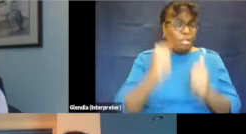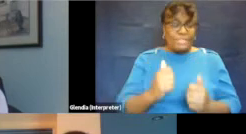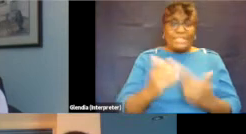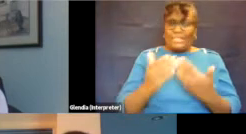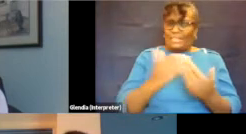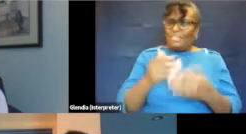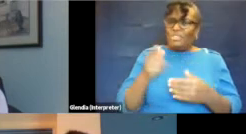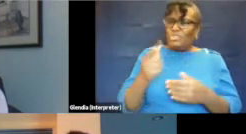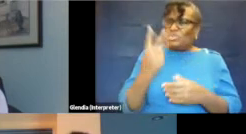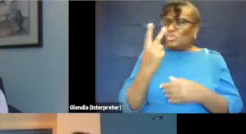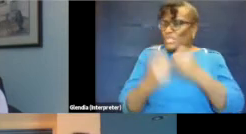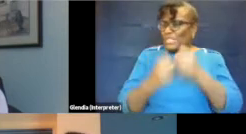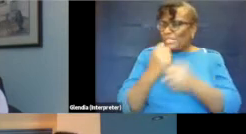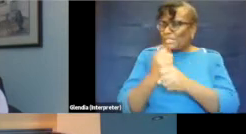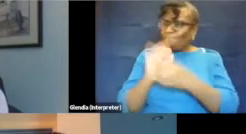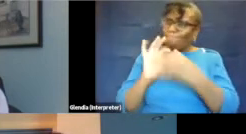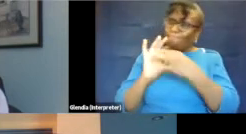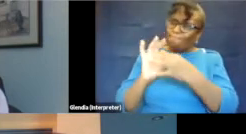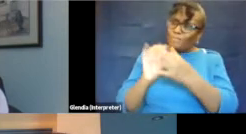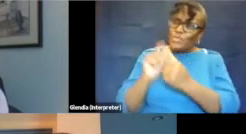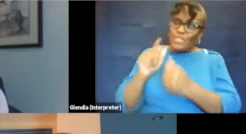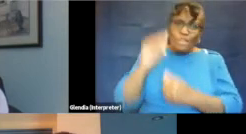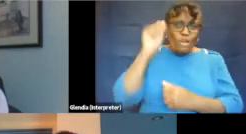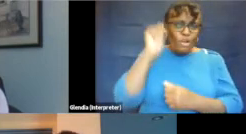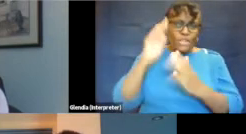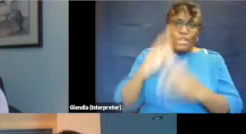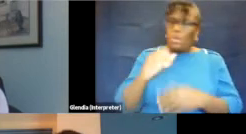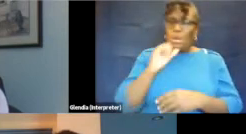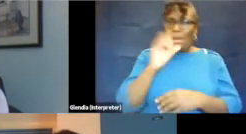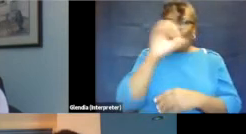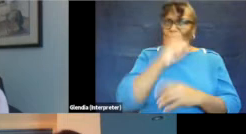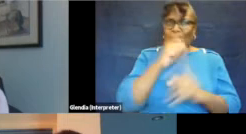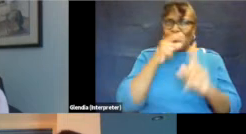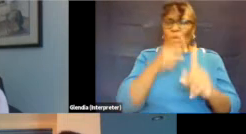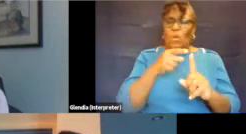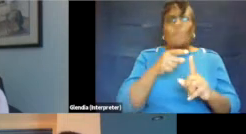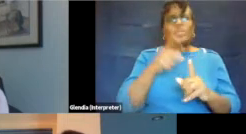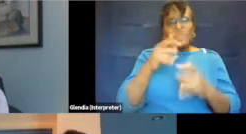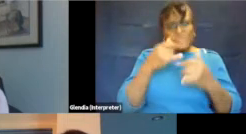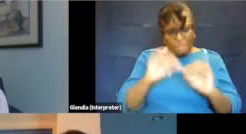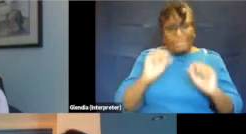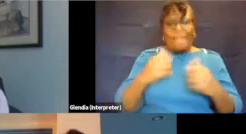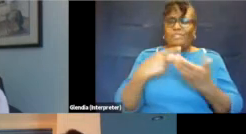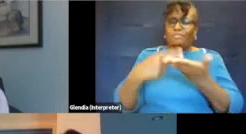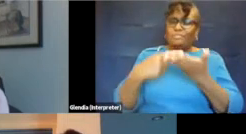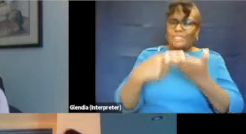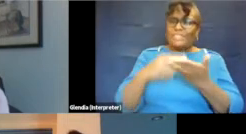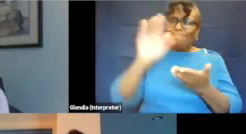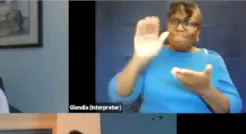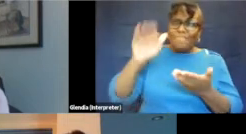audiologist for 2 years, don't think you've missed the point on finally having those conversations and saying, okay, what does that mean? You